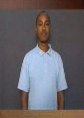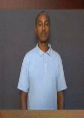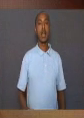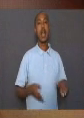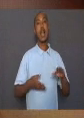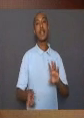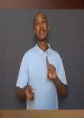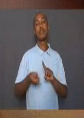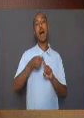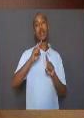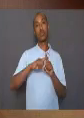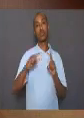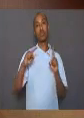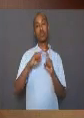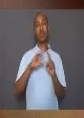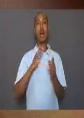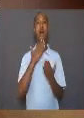Let's get back to our lesson.